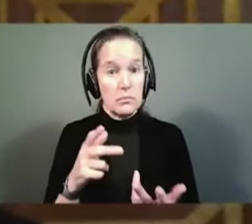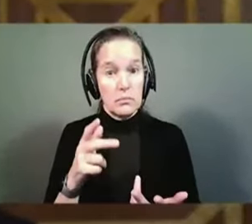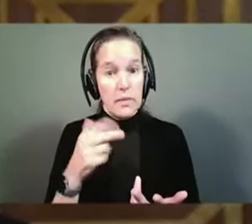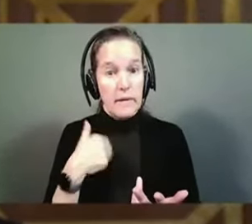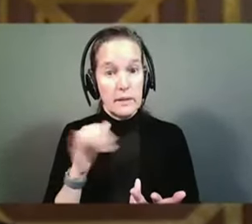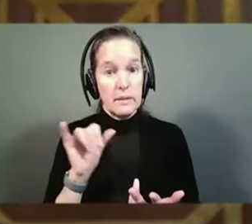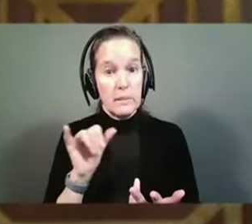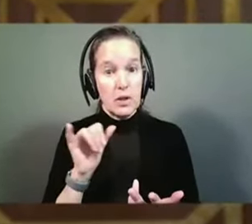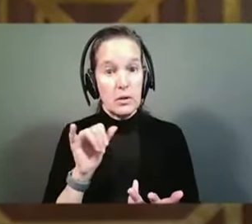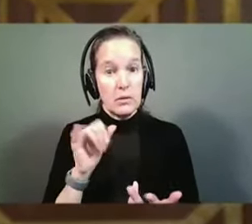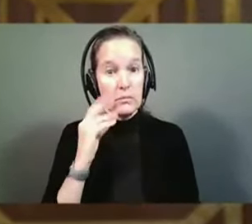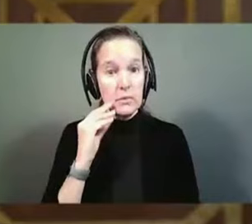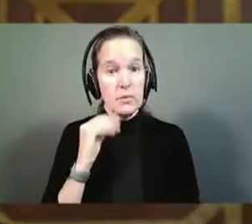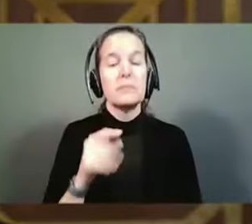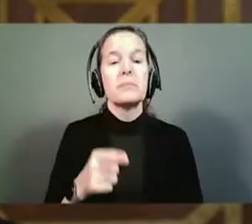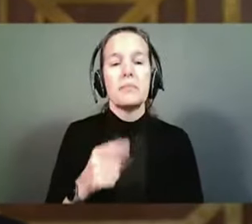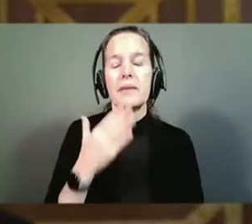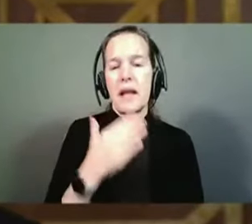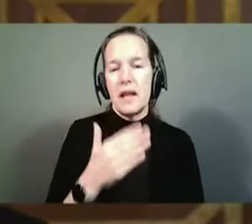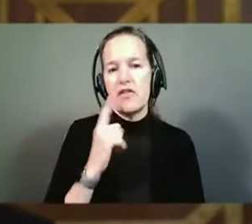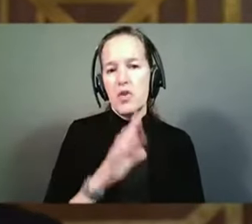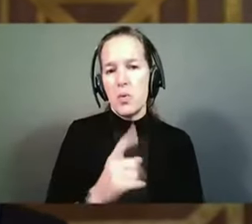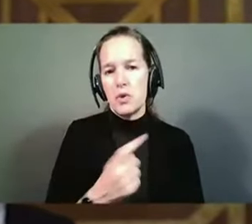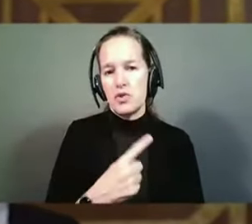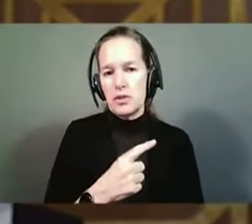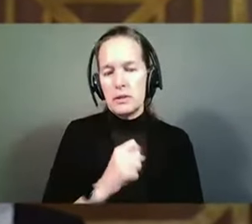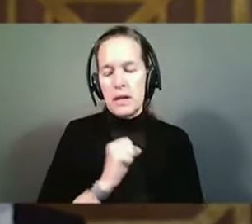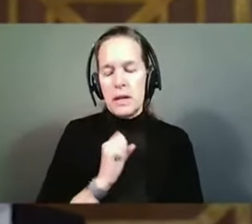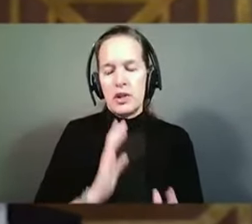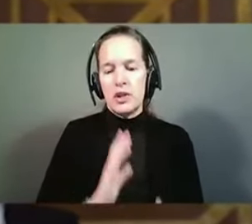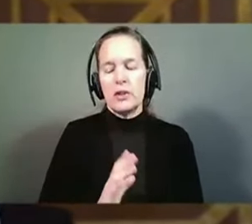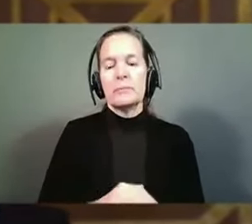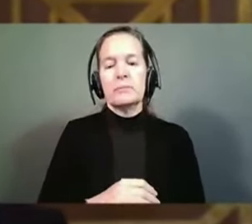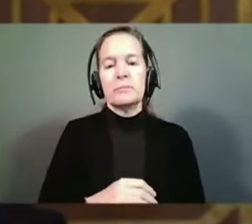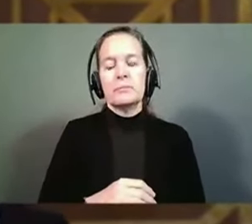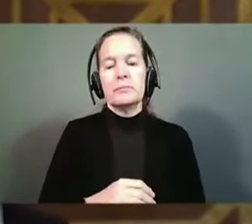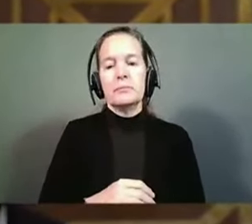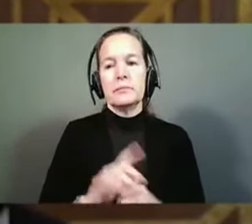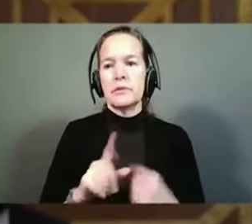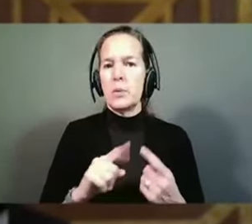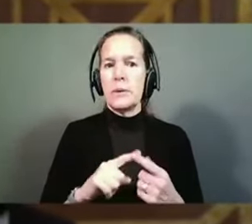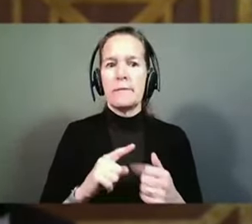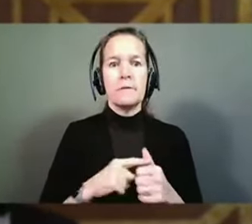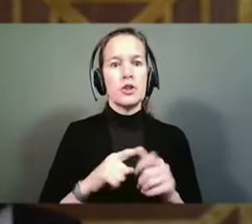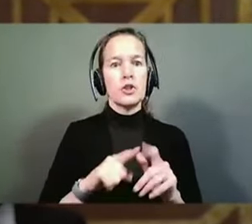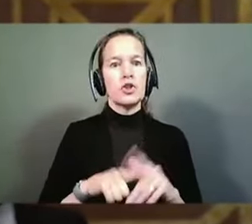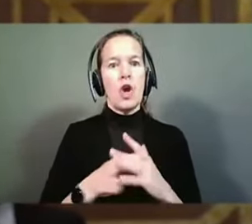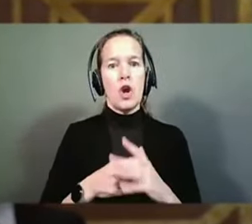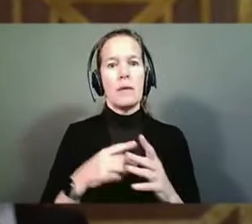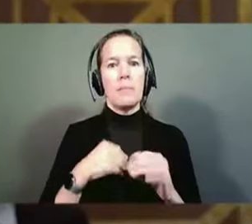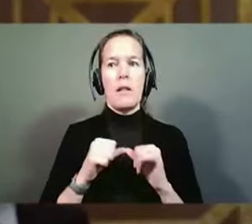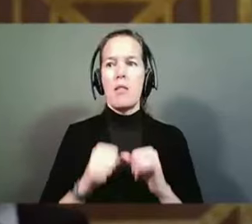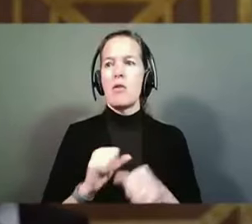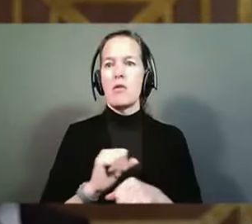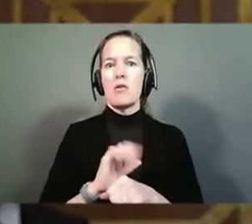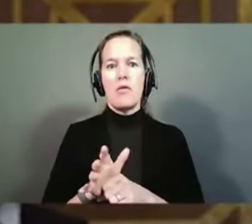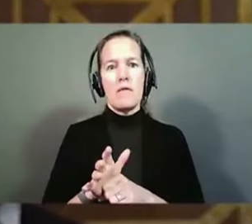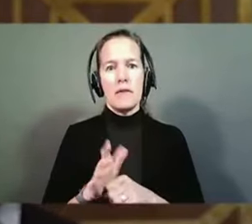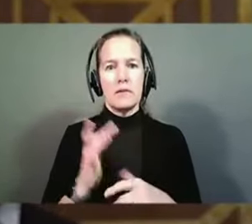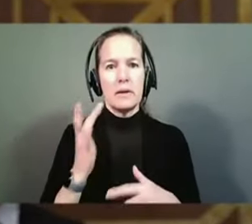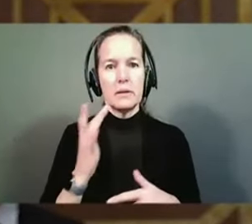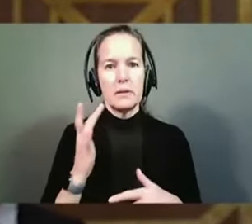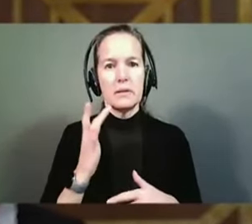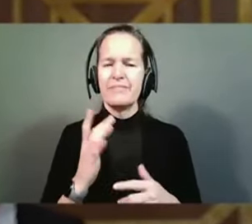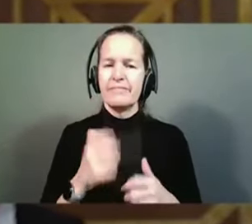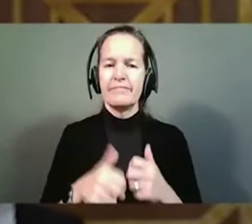question, Senator. Early on in my long COVID journey, it was difficult to find a doctor